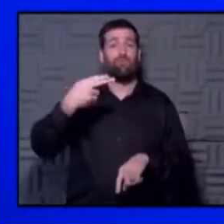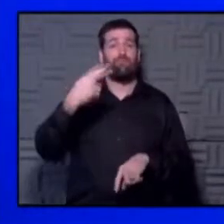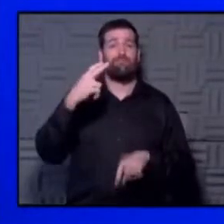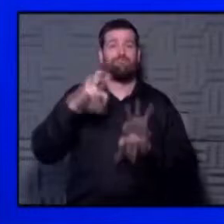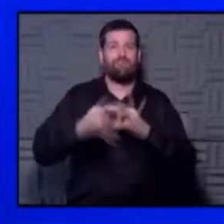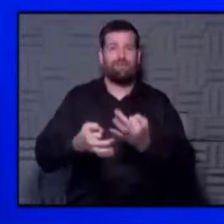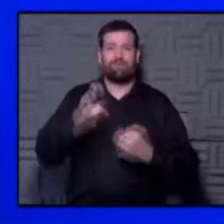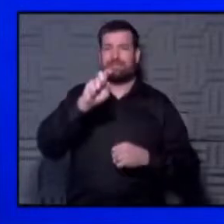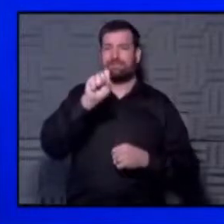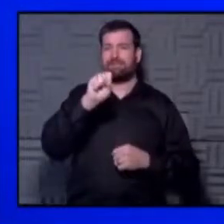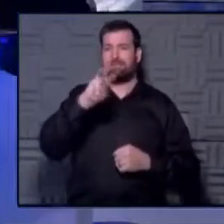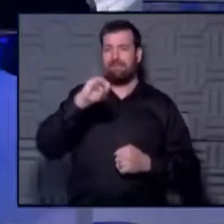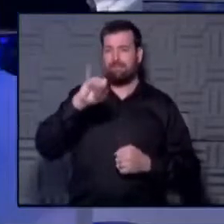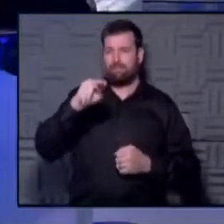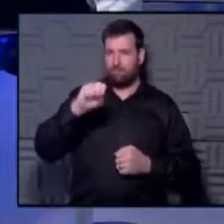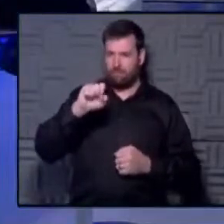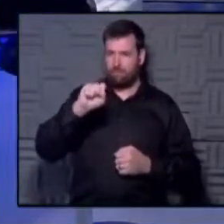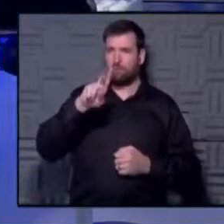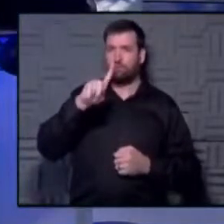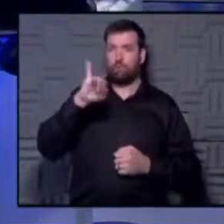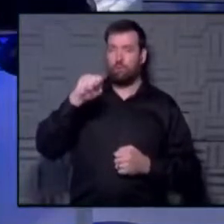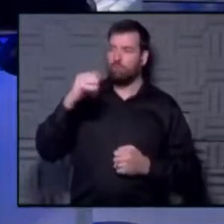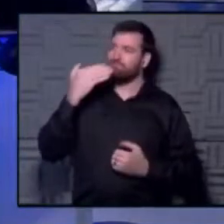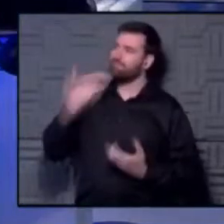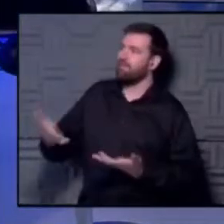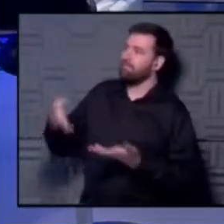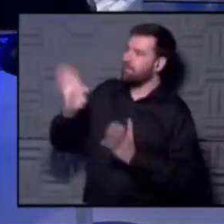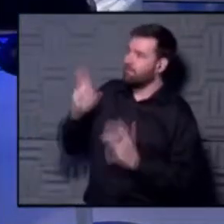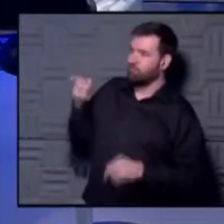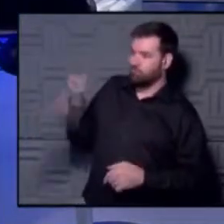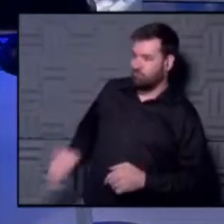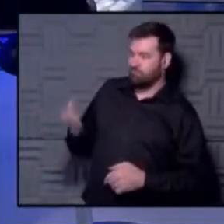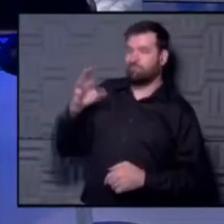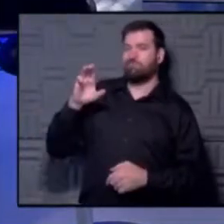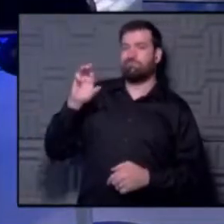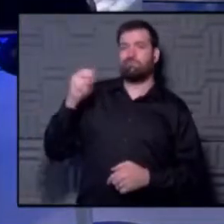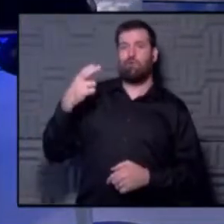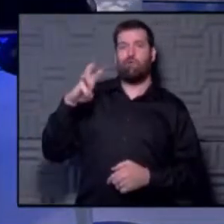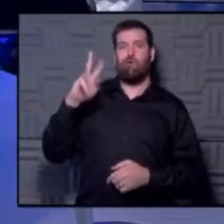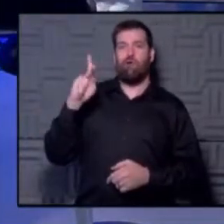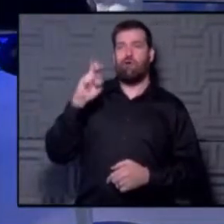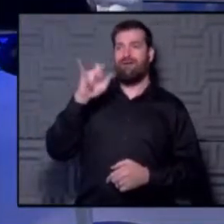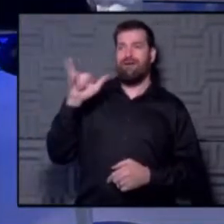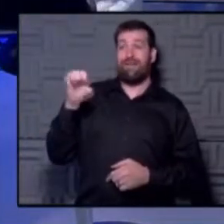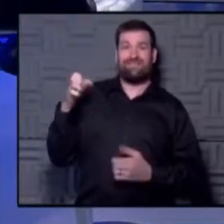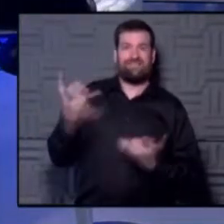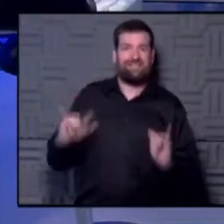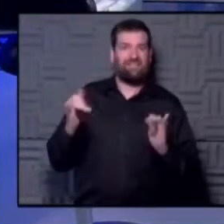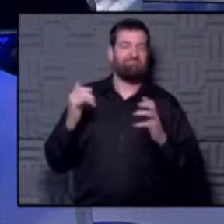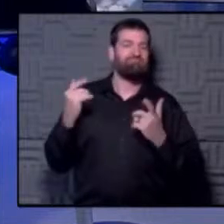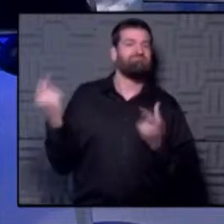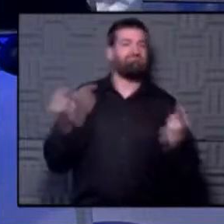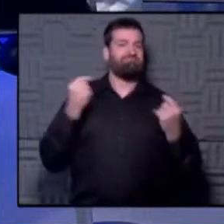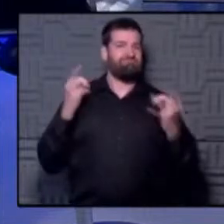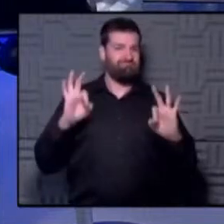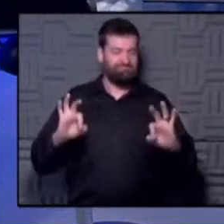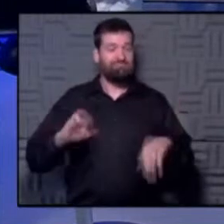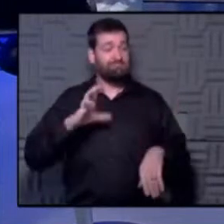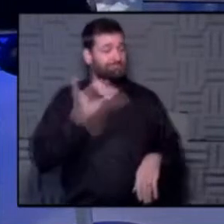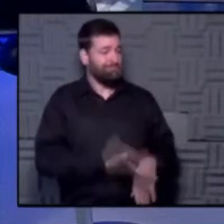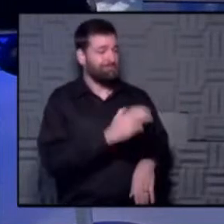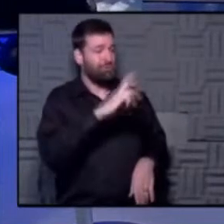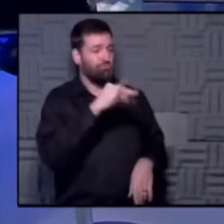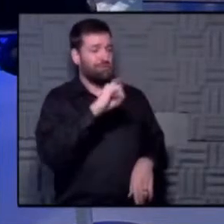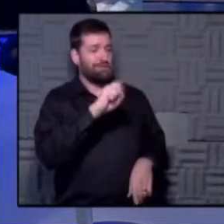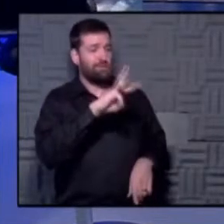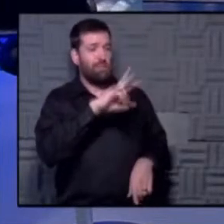Studio. On my right, of course, is Hawkeye. Thank gosh for that guy. Still here and still upright. On my left is Chris Wilson, our